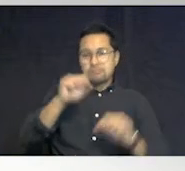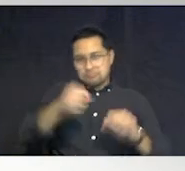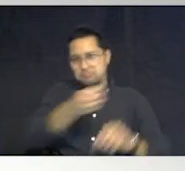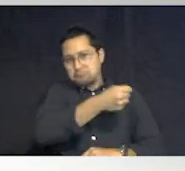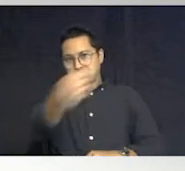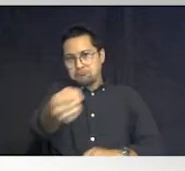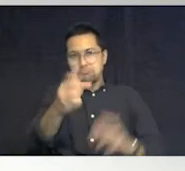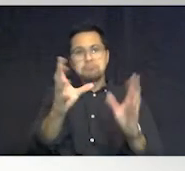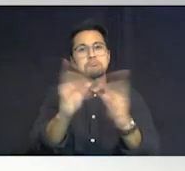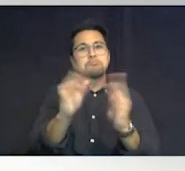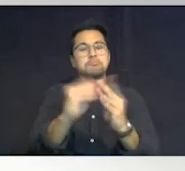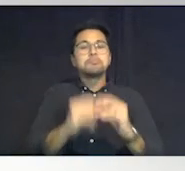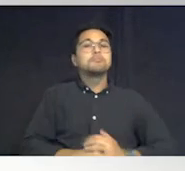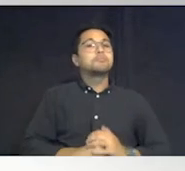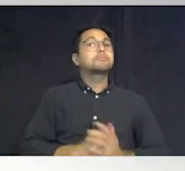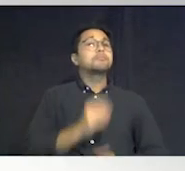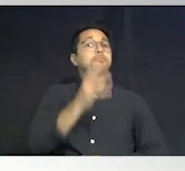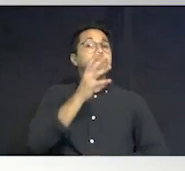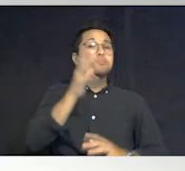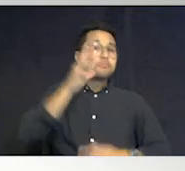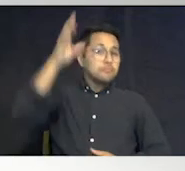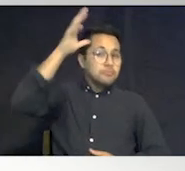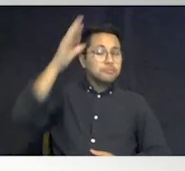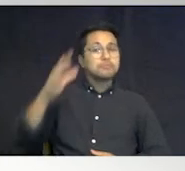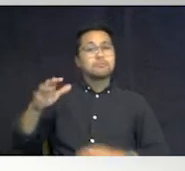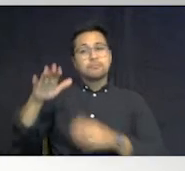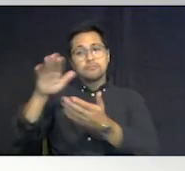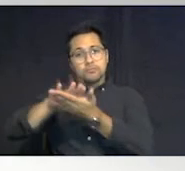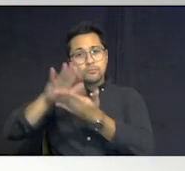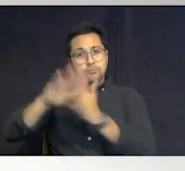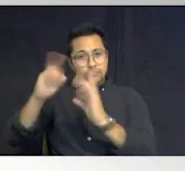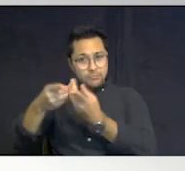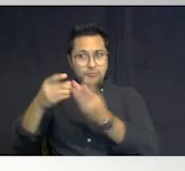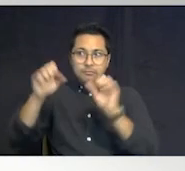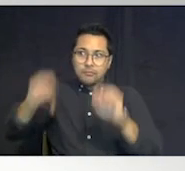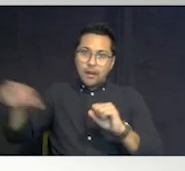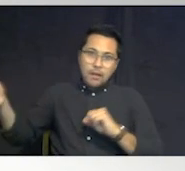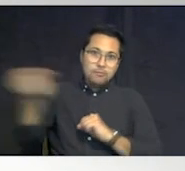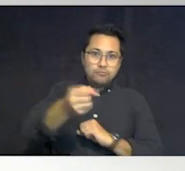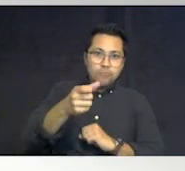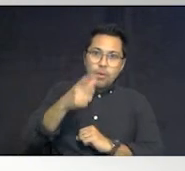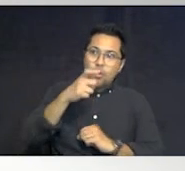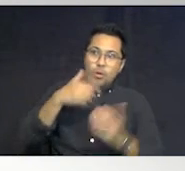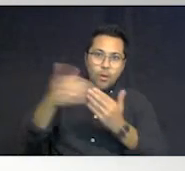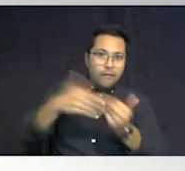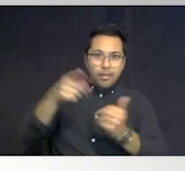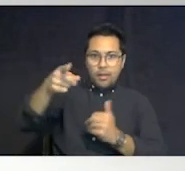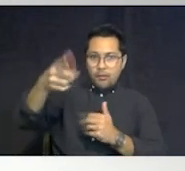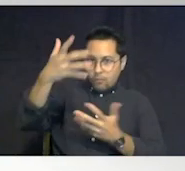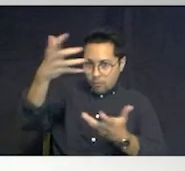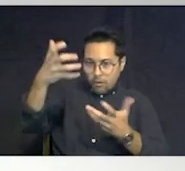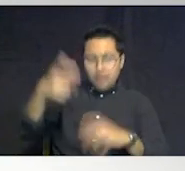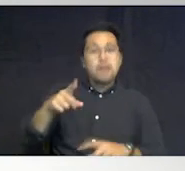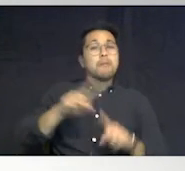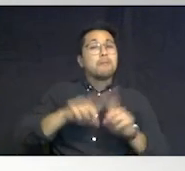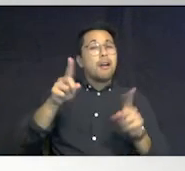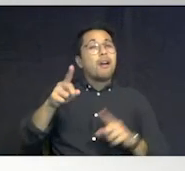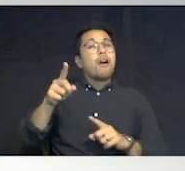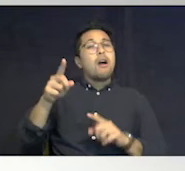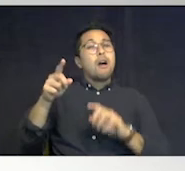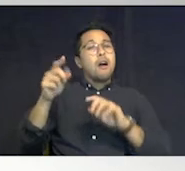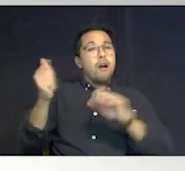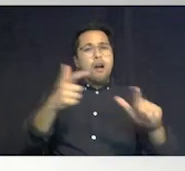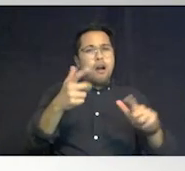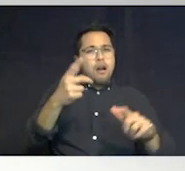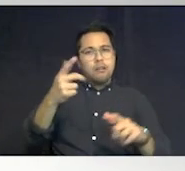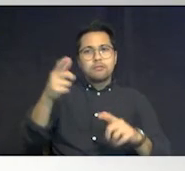The parents and districts may bring any additional participant to the mediation. However, all parties are required to submit to the Bureau their participants